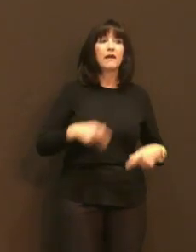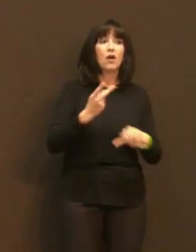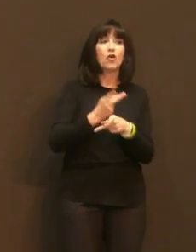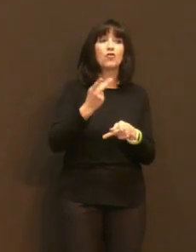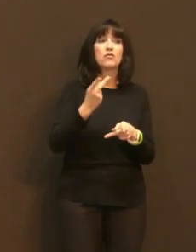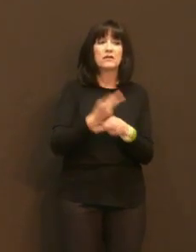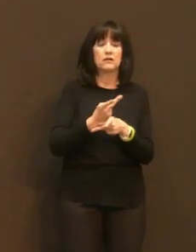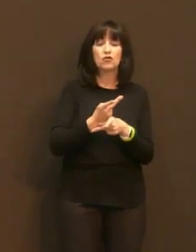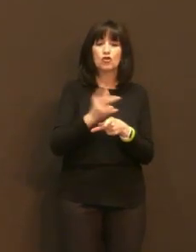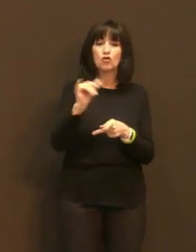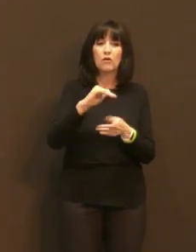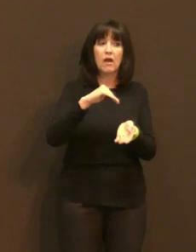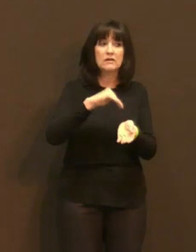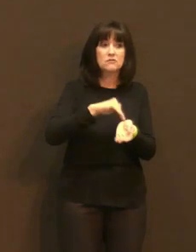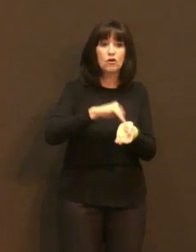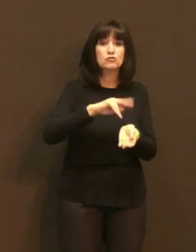COVID-19?